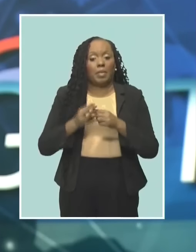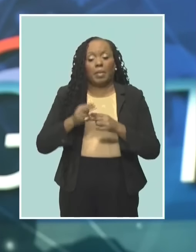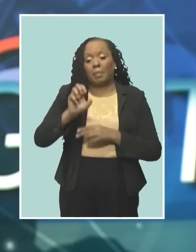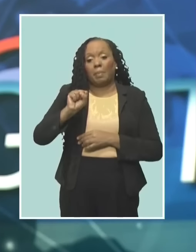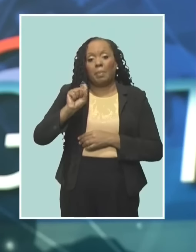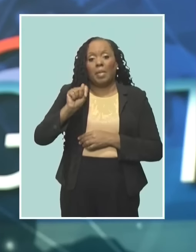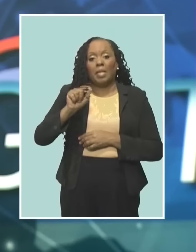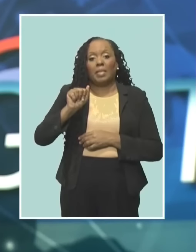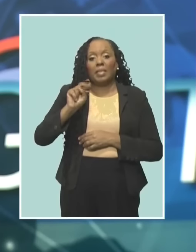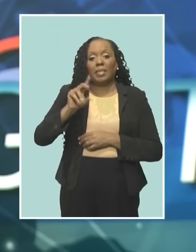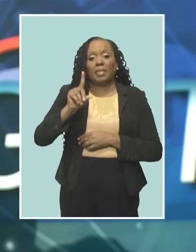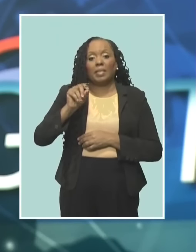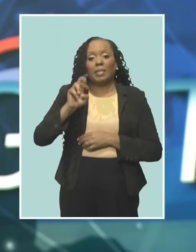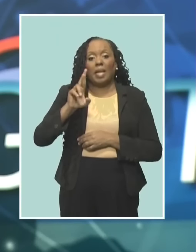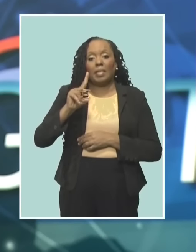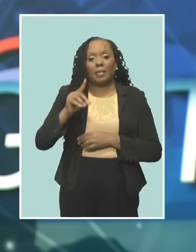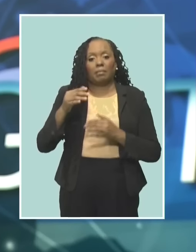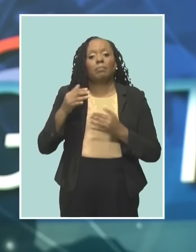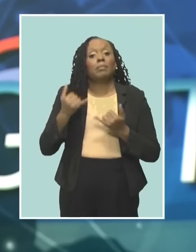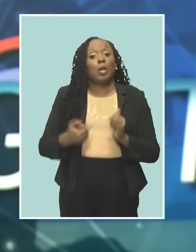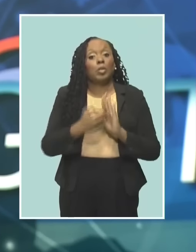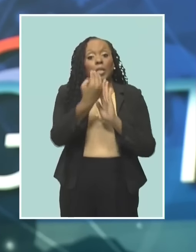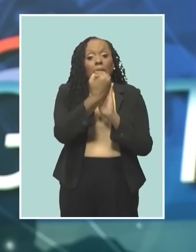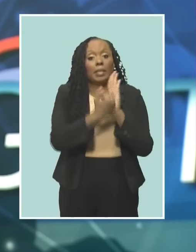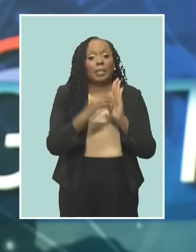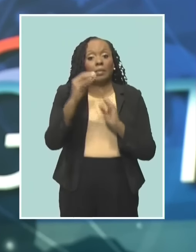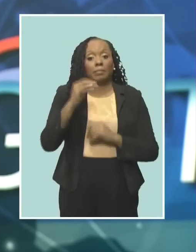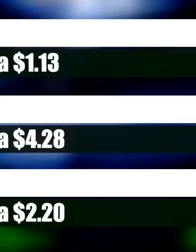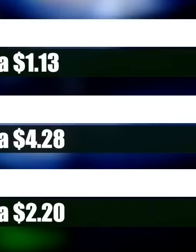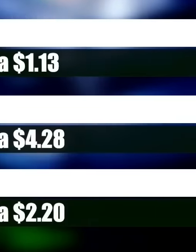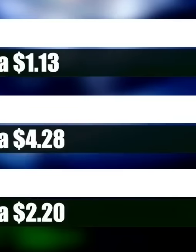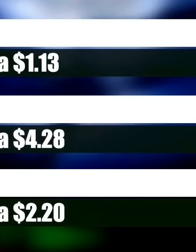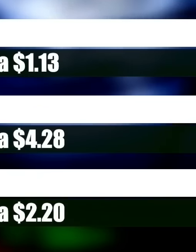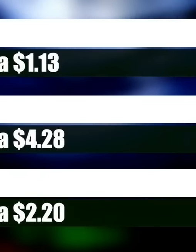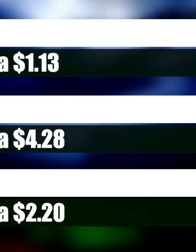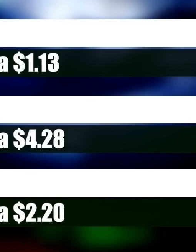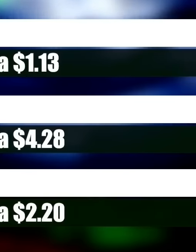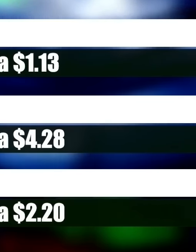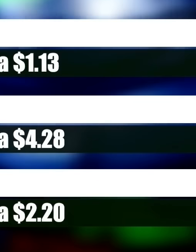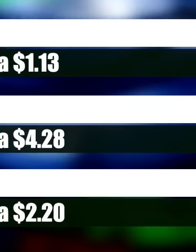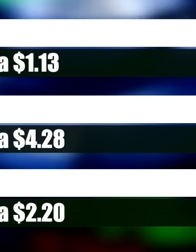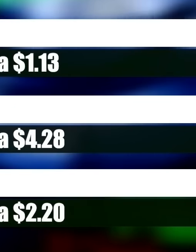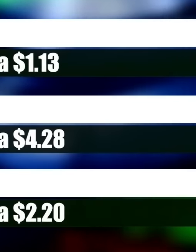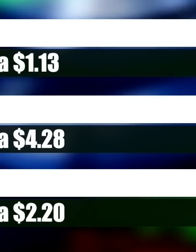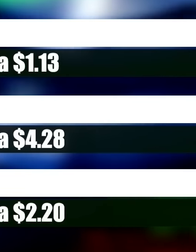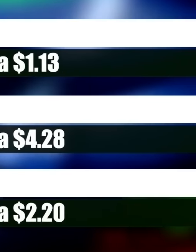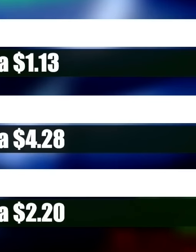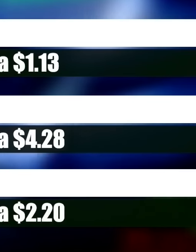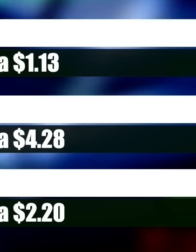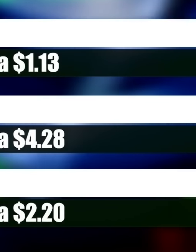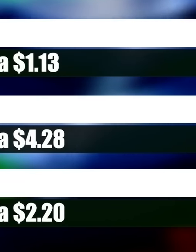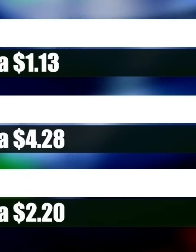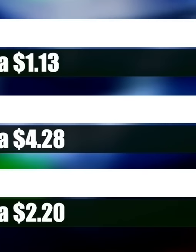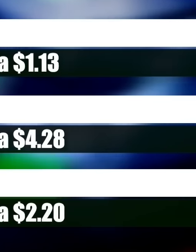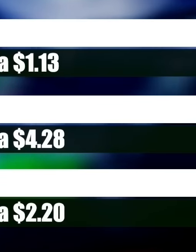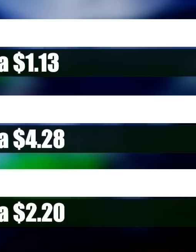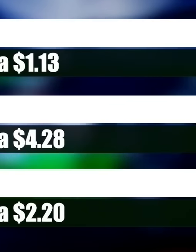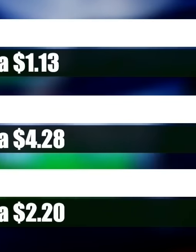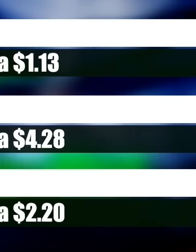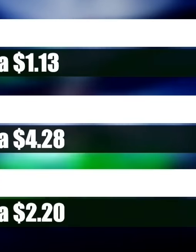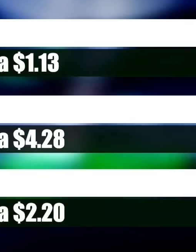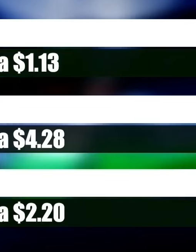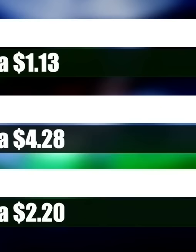Here's how the stocks traded locally and regionally today. In Jamaica, Victon Energy Limited, with